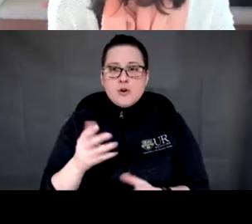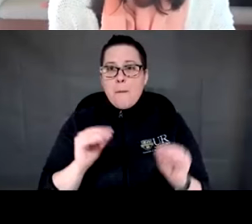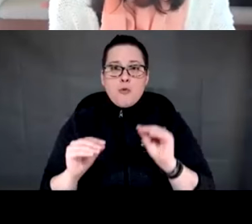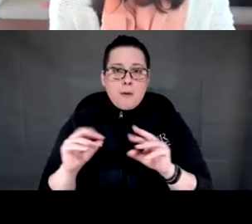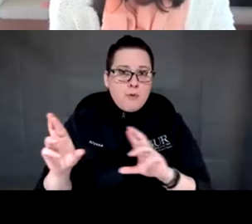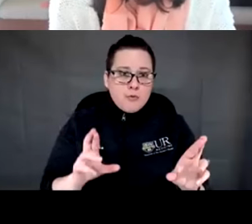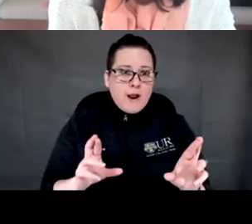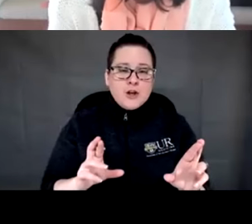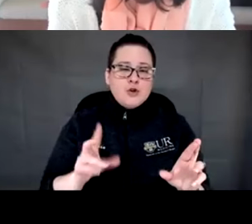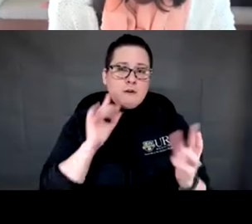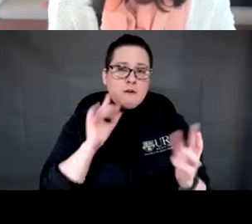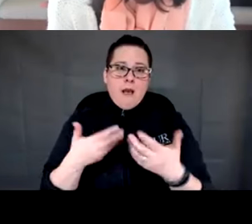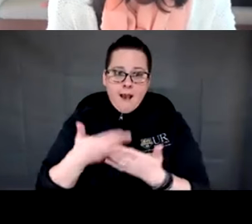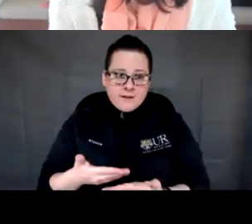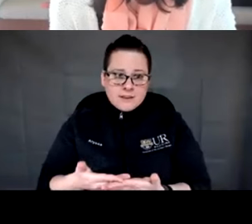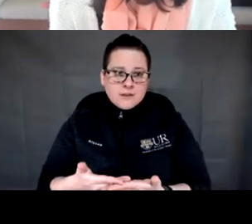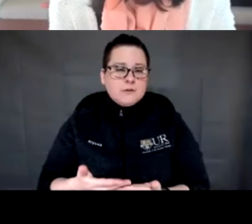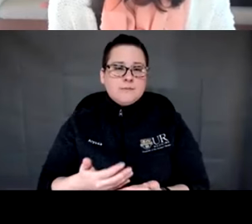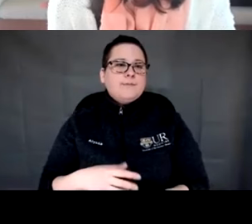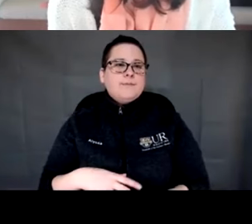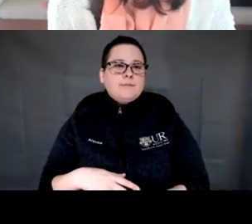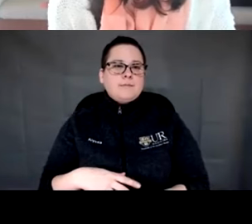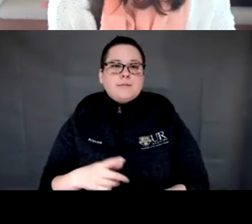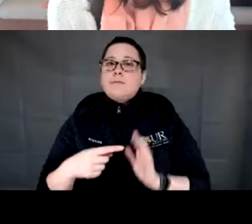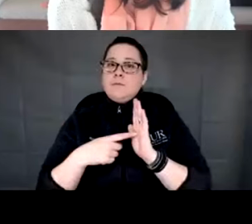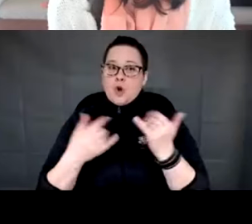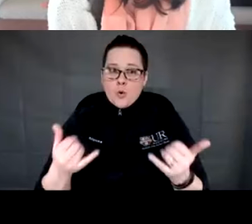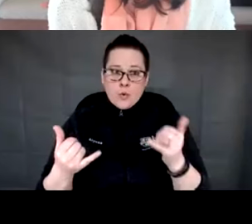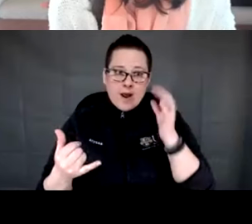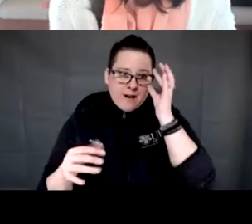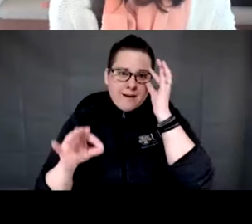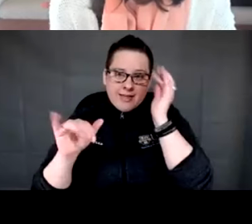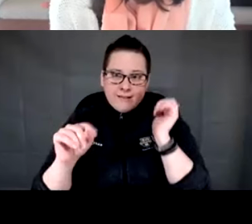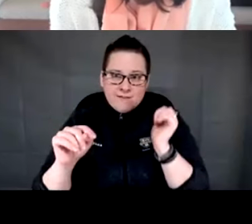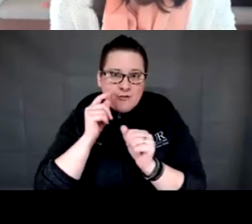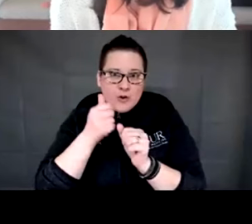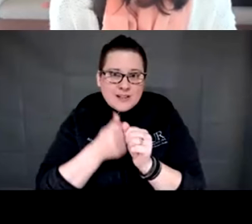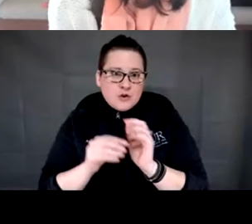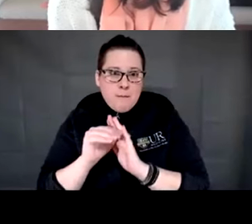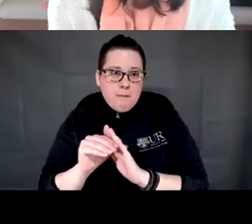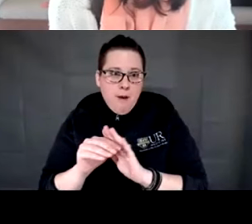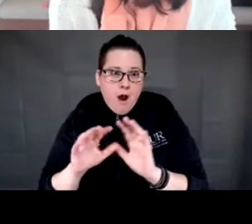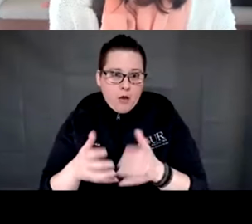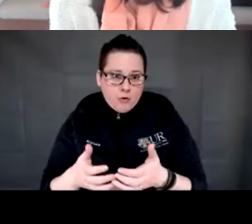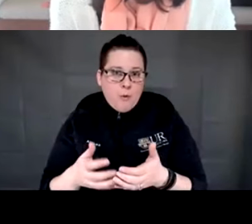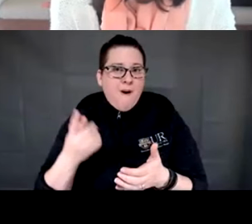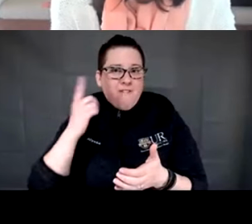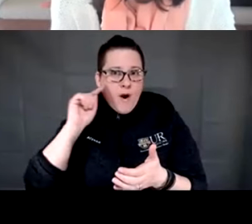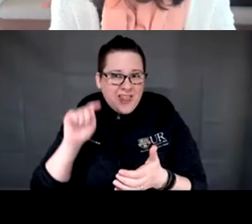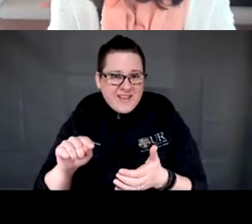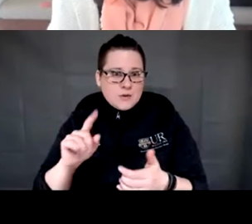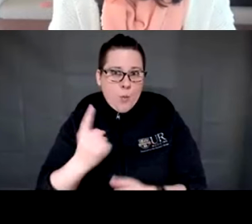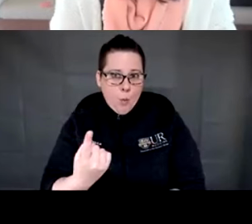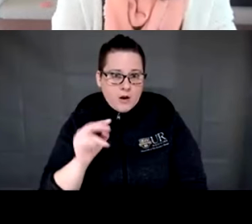or integration of evidence. Oops, sorry. And so I'm going to show you now the fit for each of these different model groups for this individual